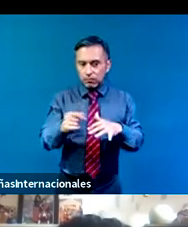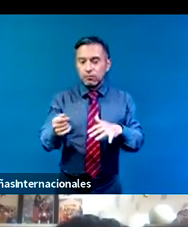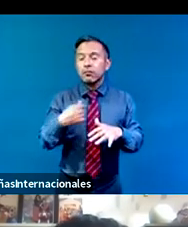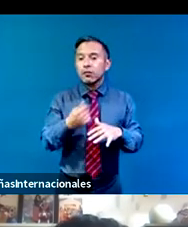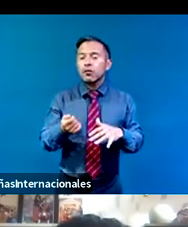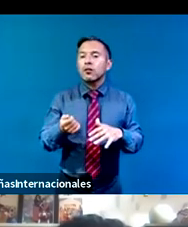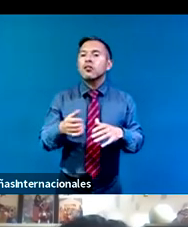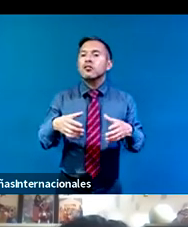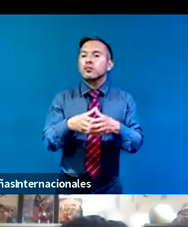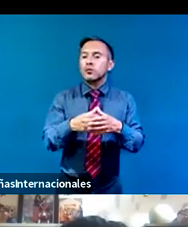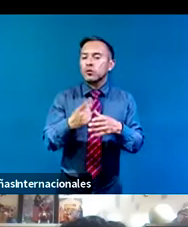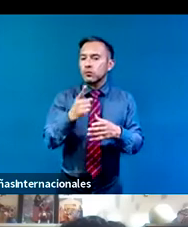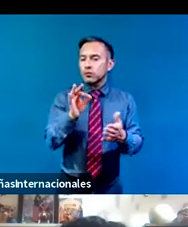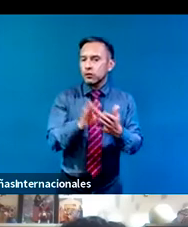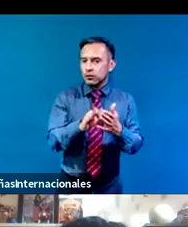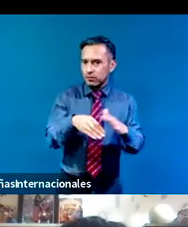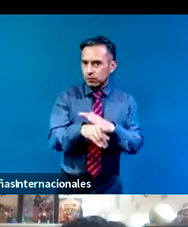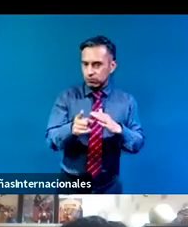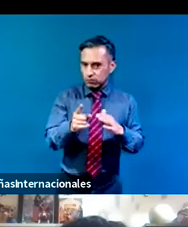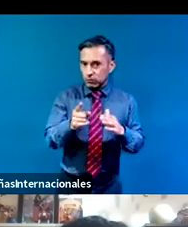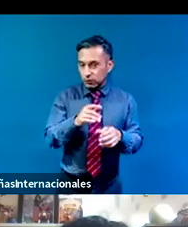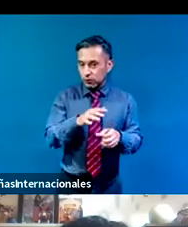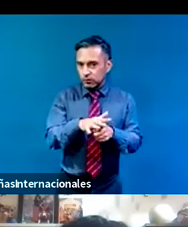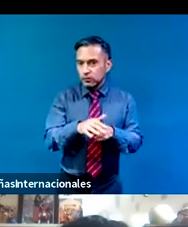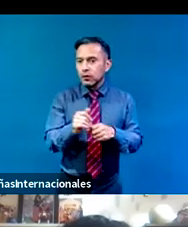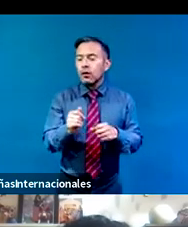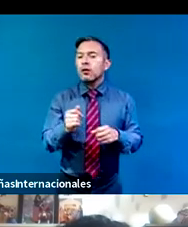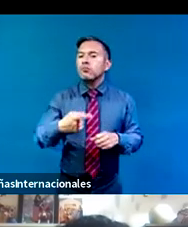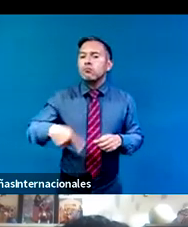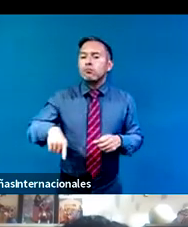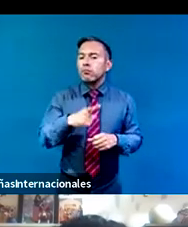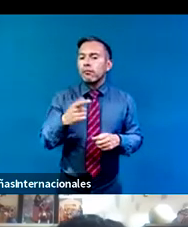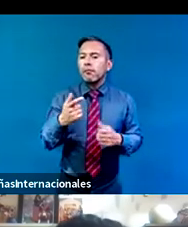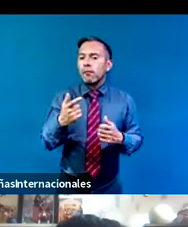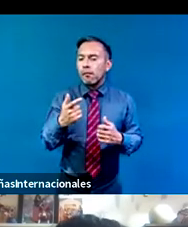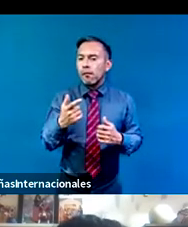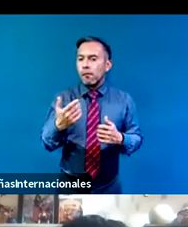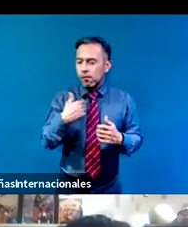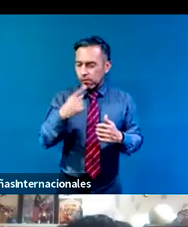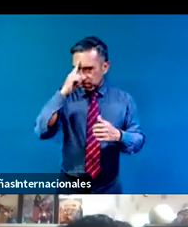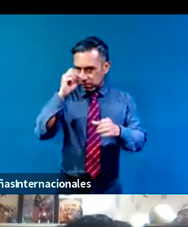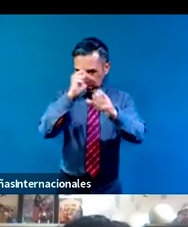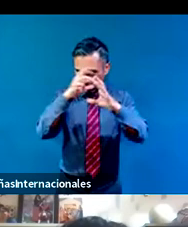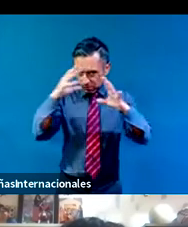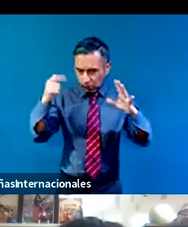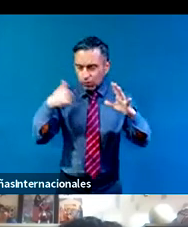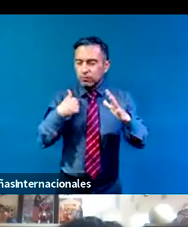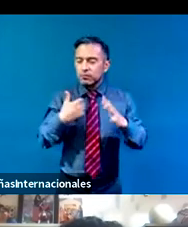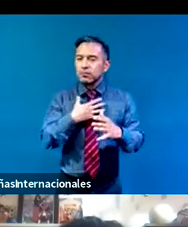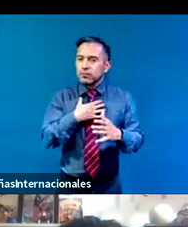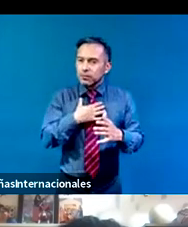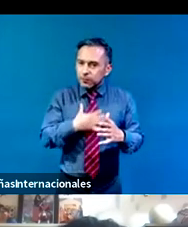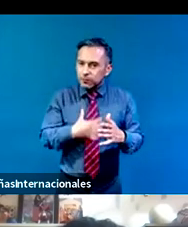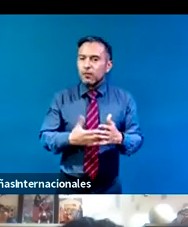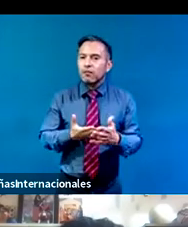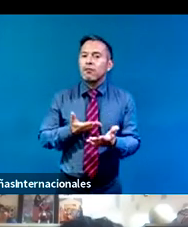It's like the full vision that is really ambitious. And we, as you've seen, we haven't finished yet. But